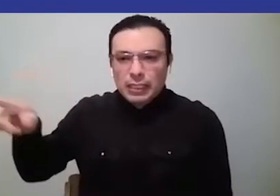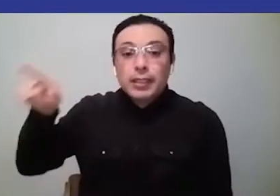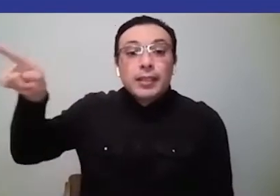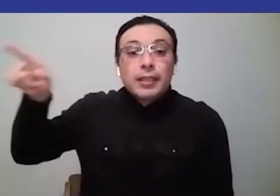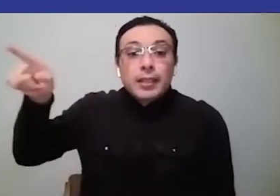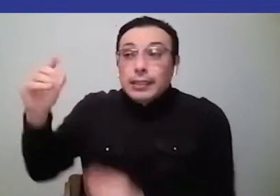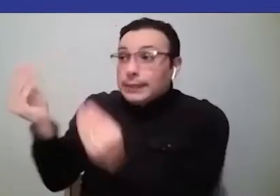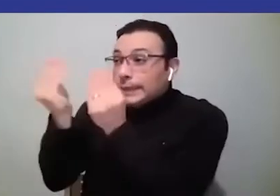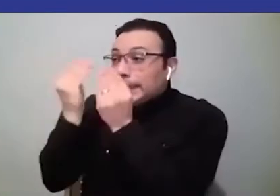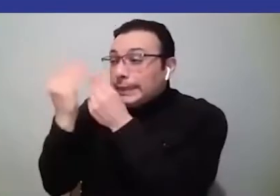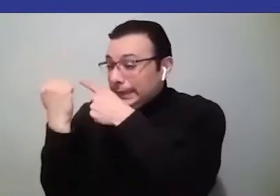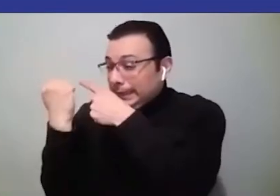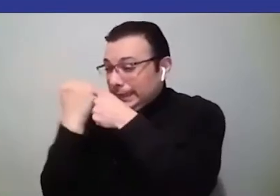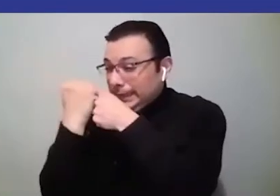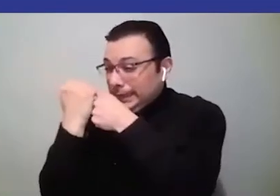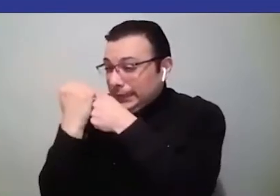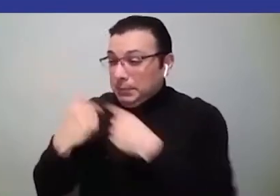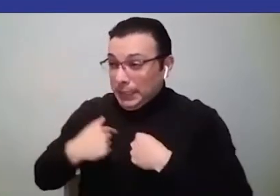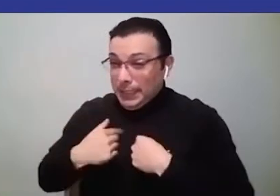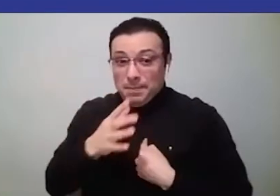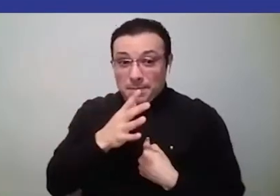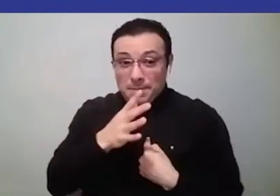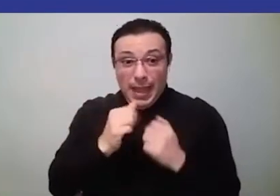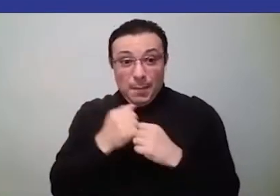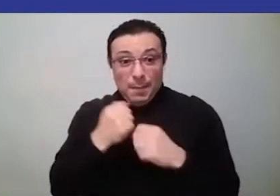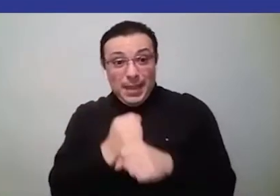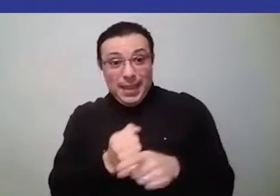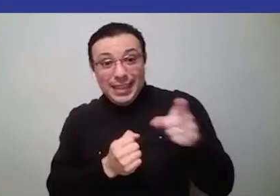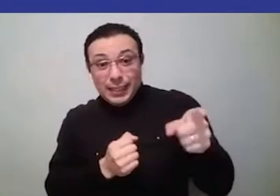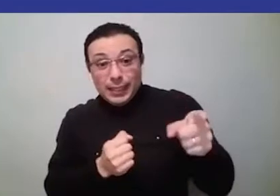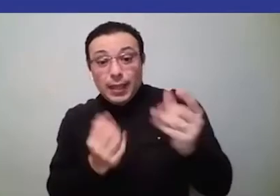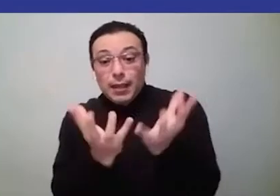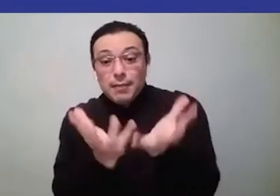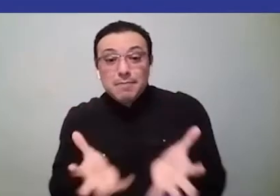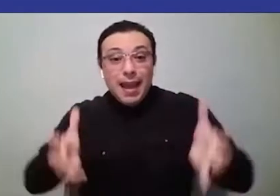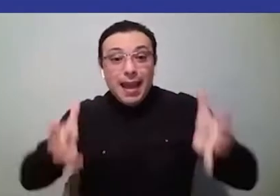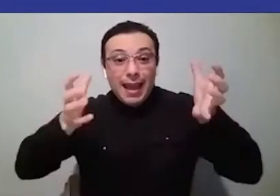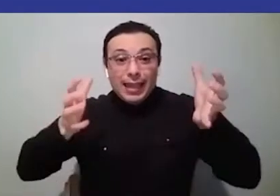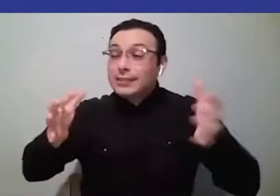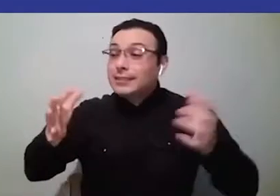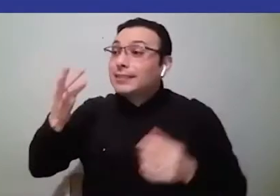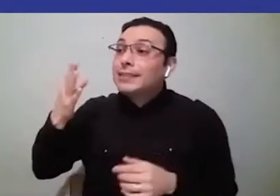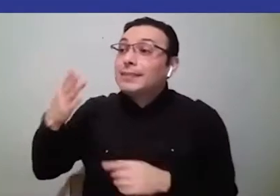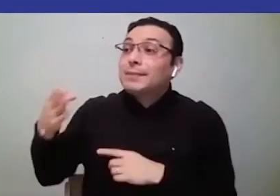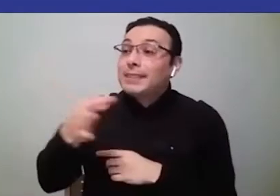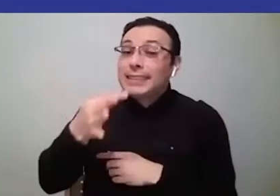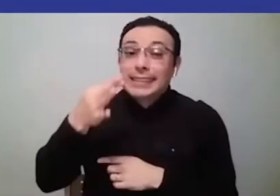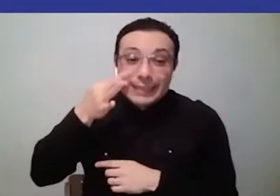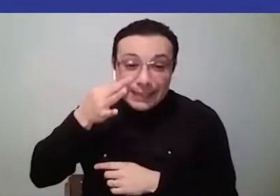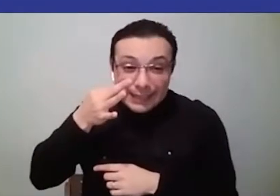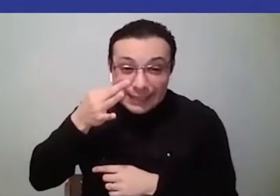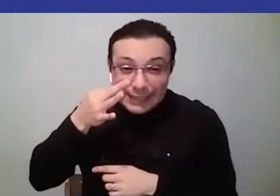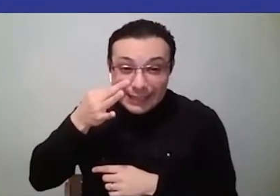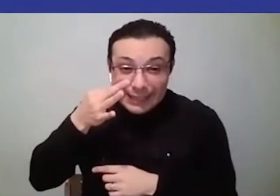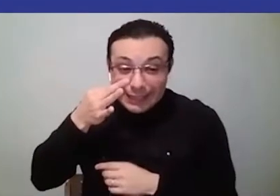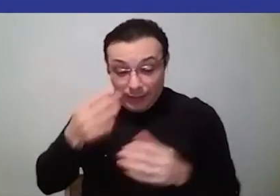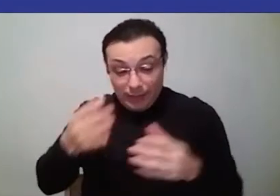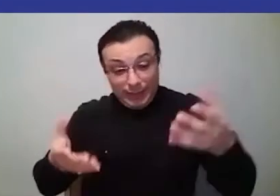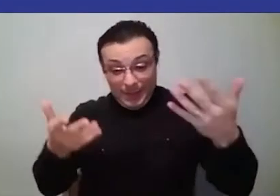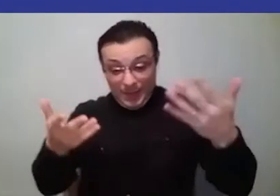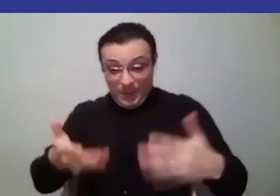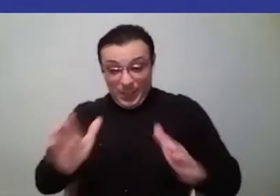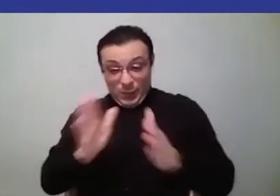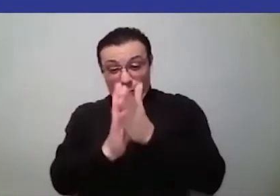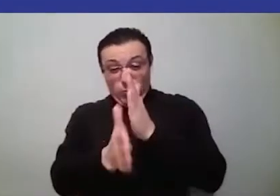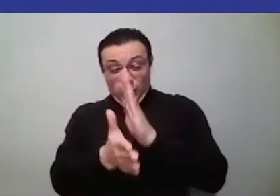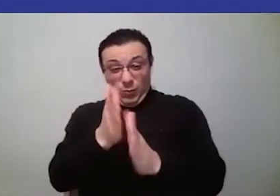at the workshop to make this fish skin basket. And then she told me that I can, once we know how to work with the skin, we can make